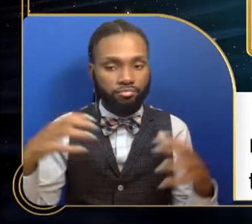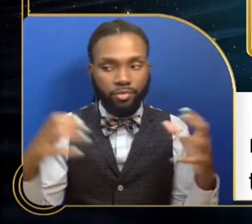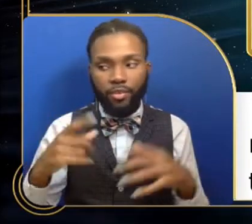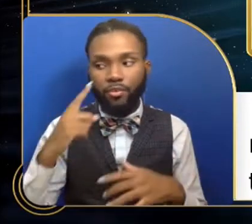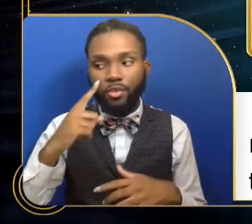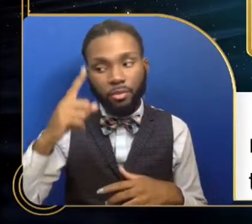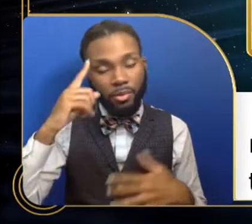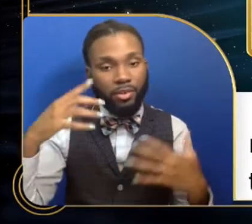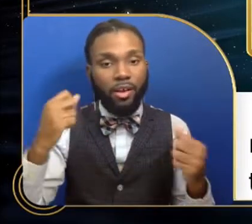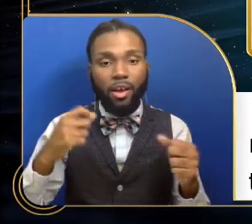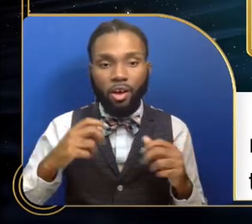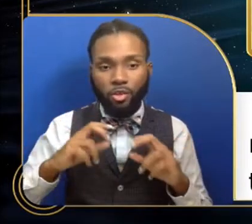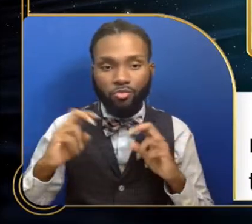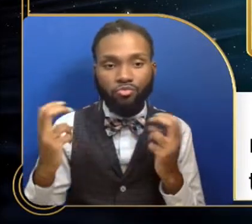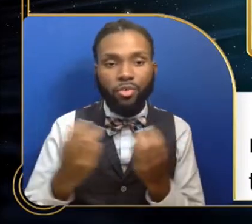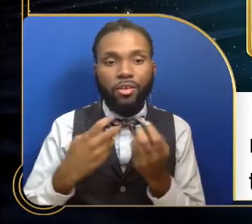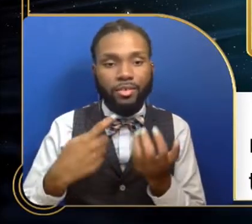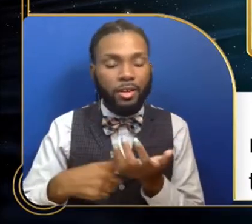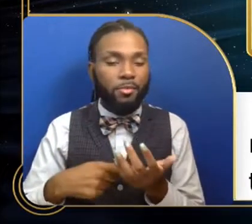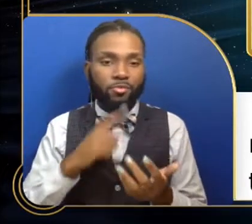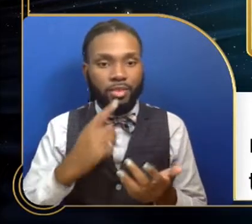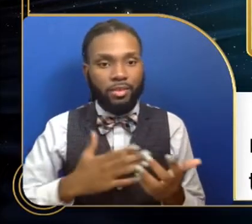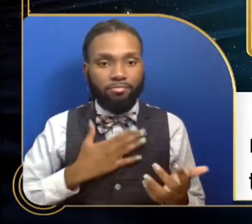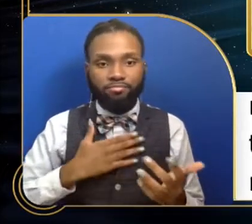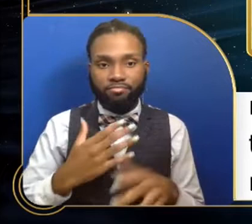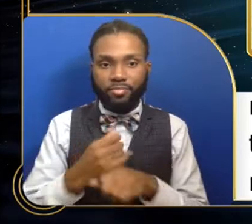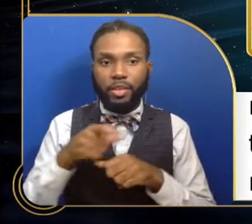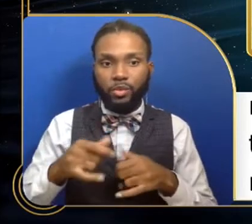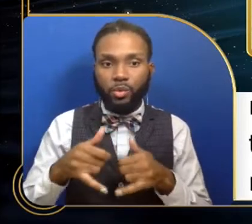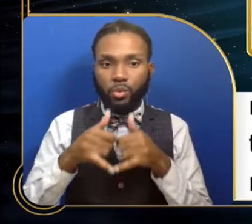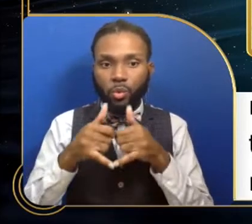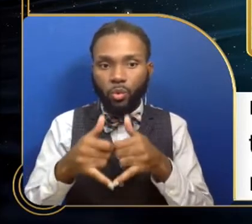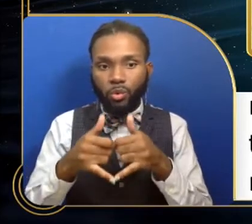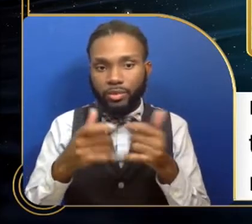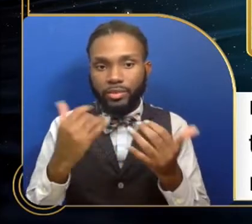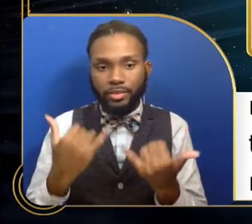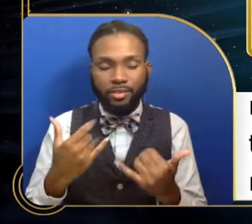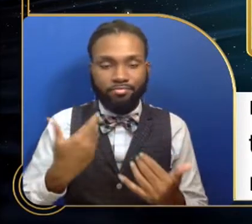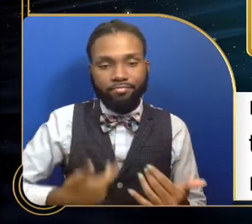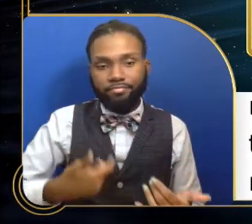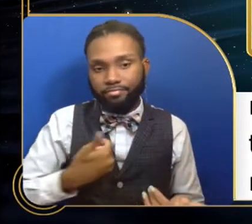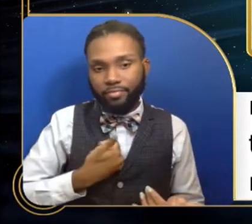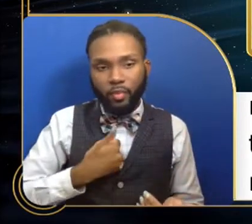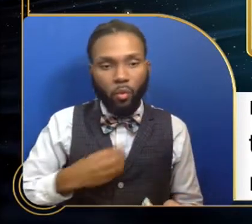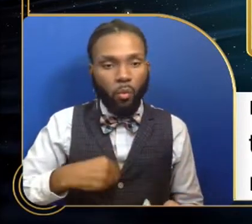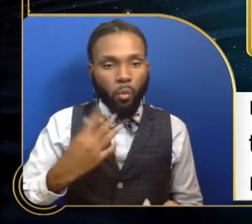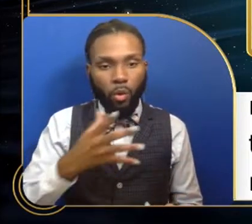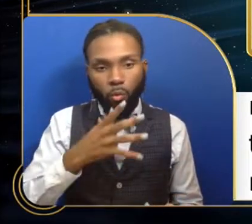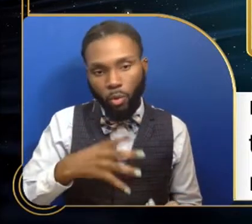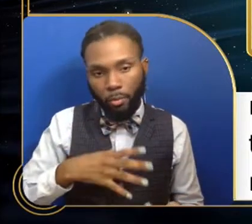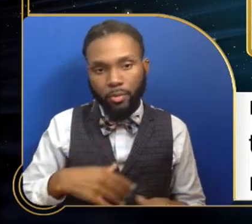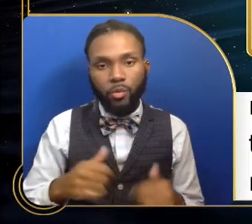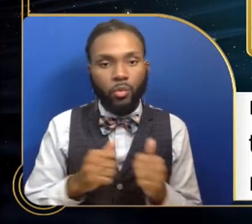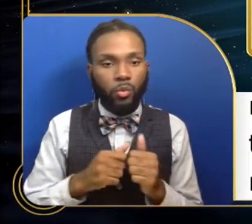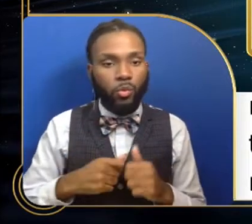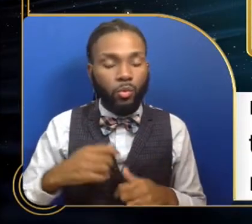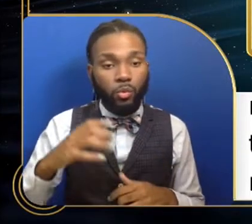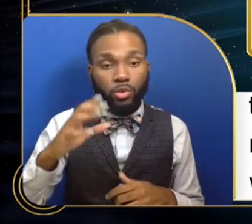to be receiving this award today. I'm a white woman with dark rimmed